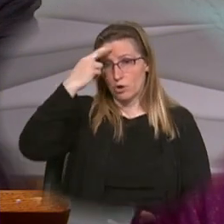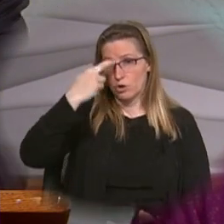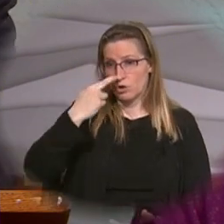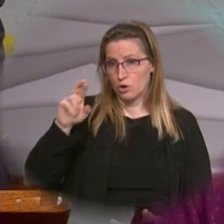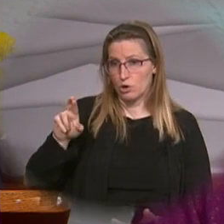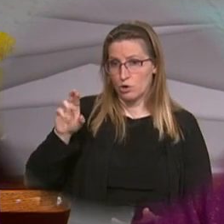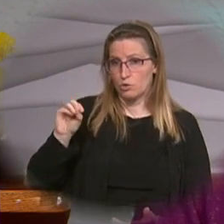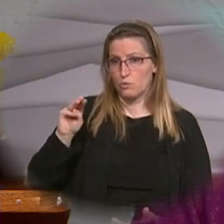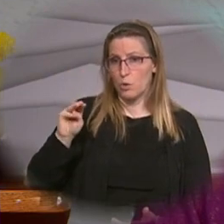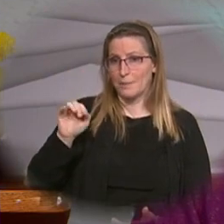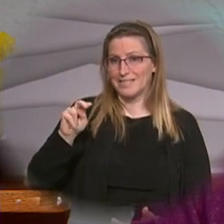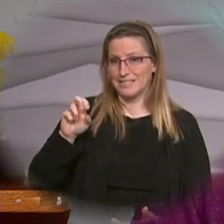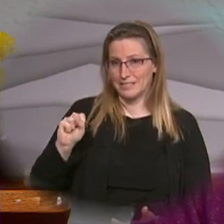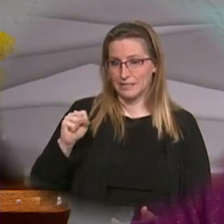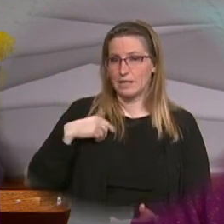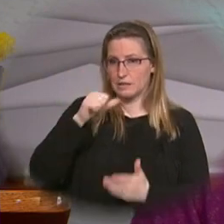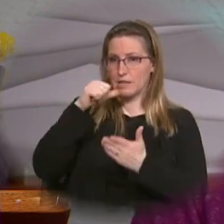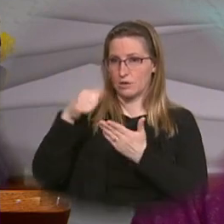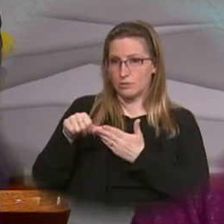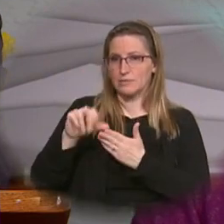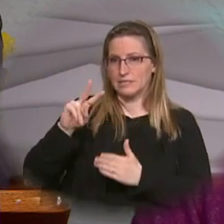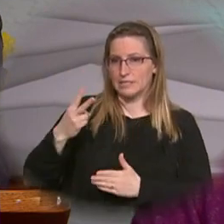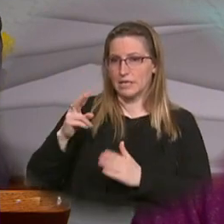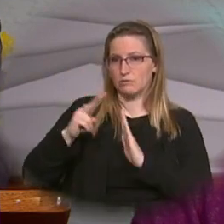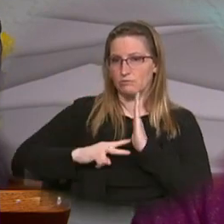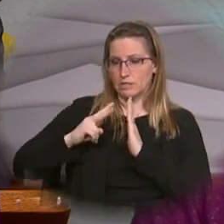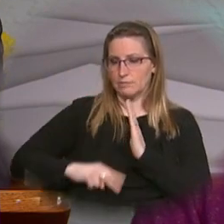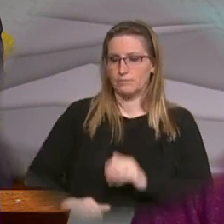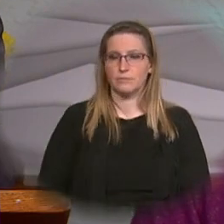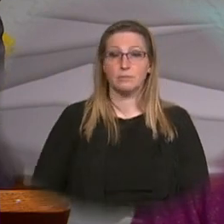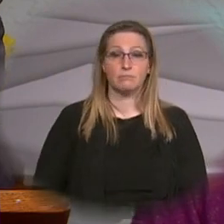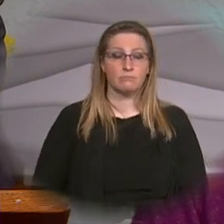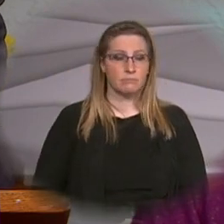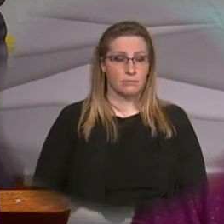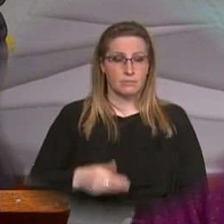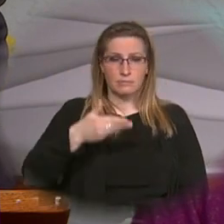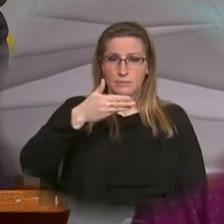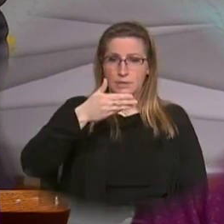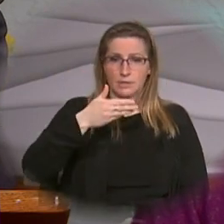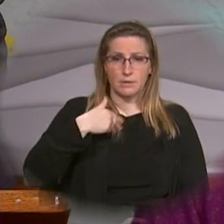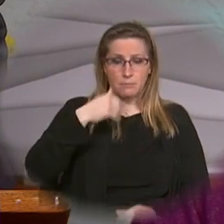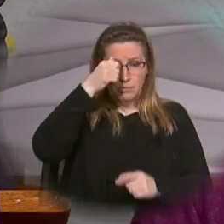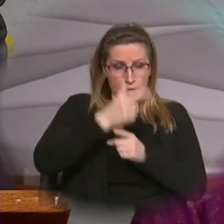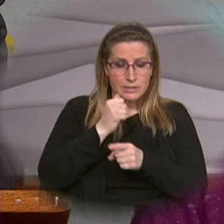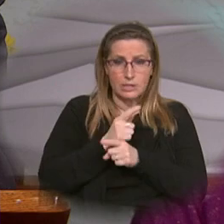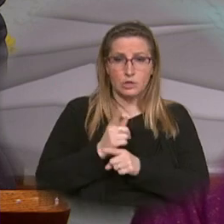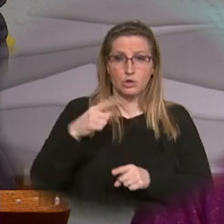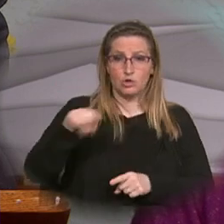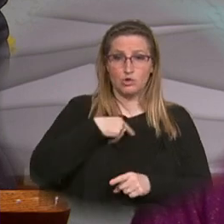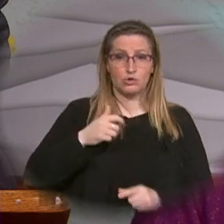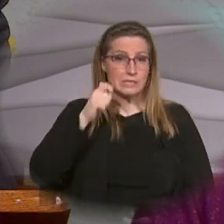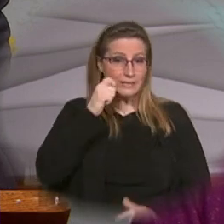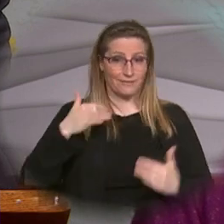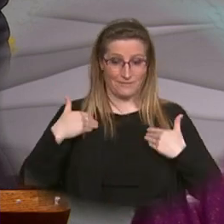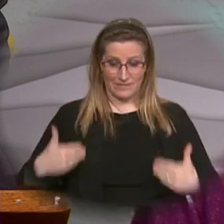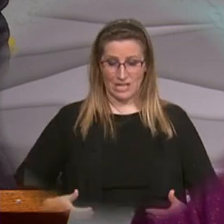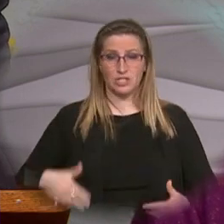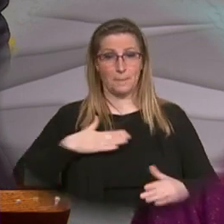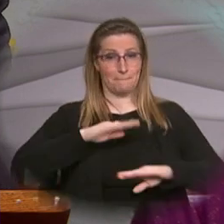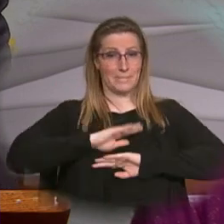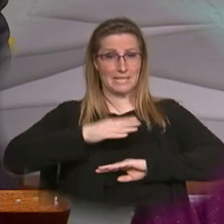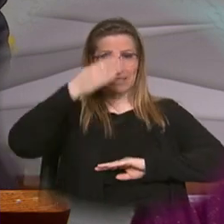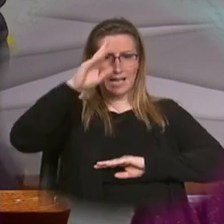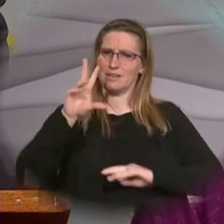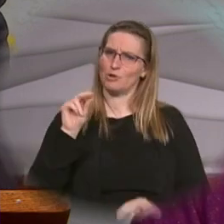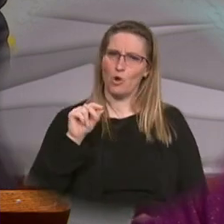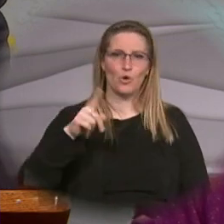and sisters those who are in the flesh cannot please God but you are not in the flesh on the